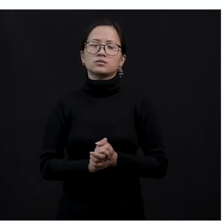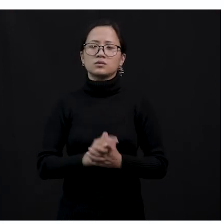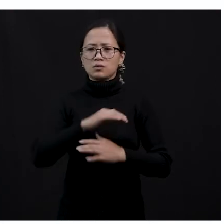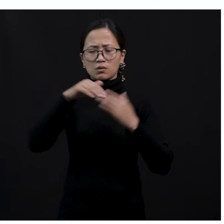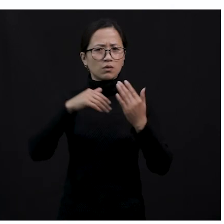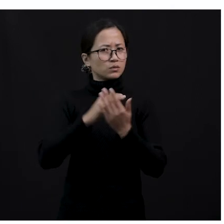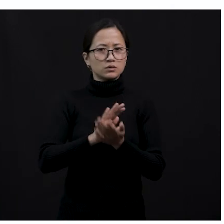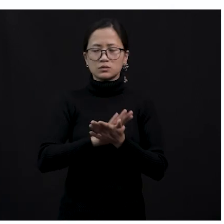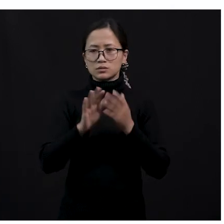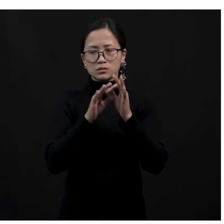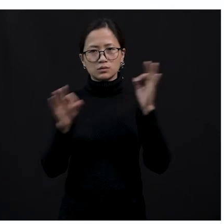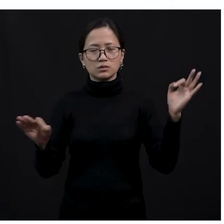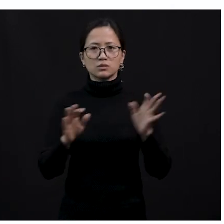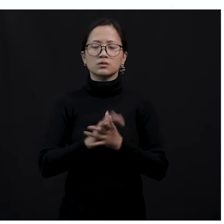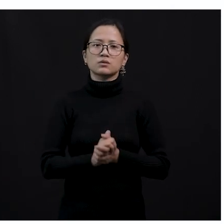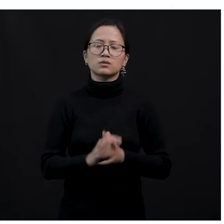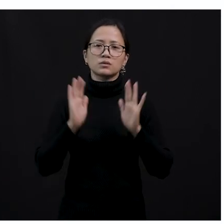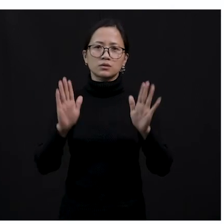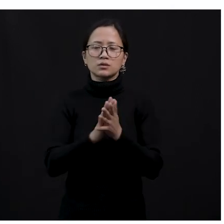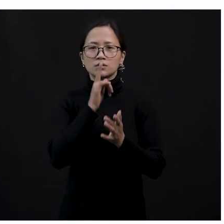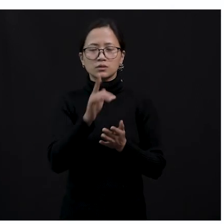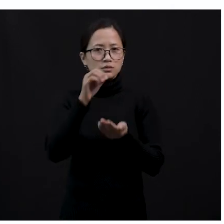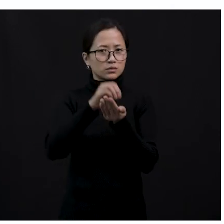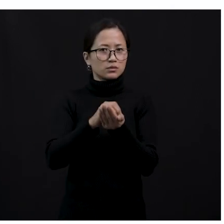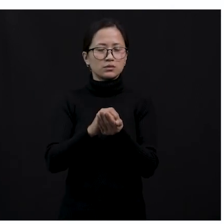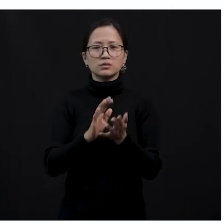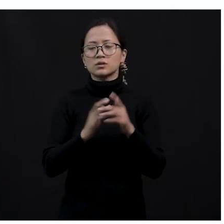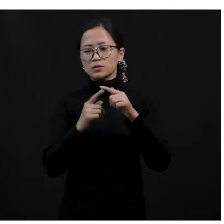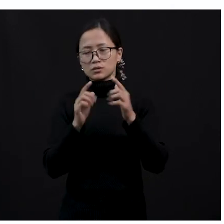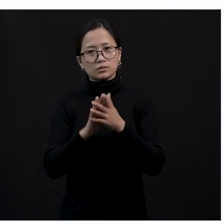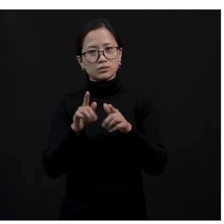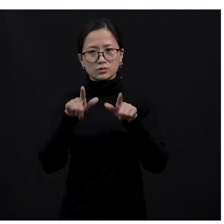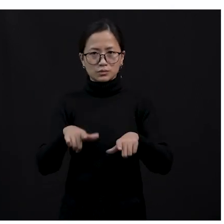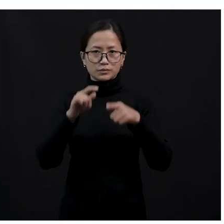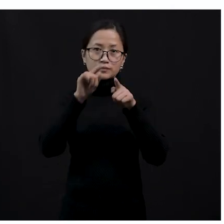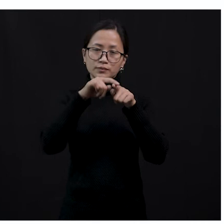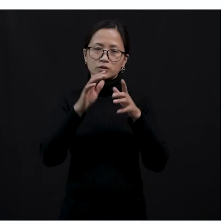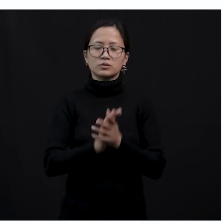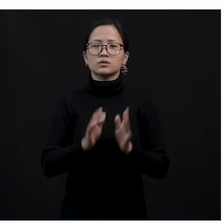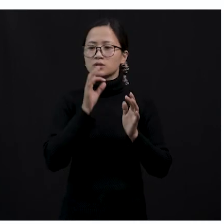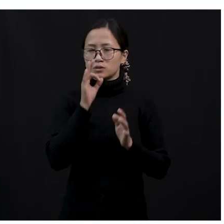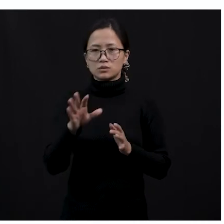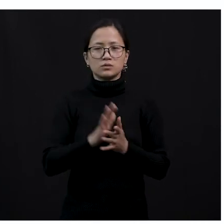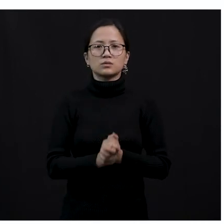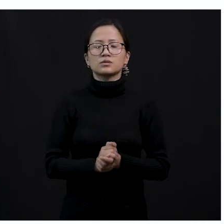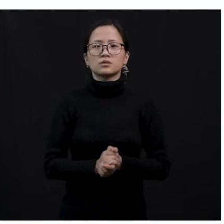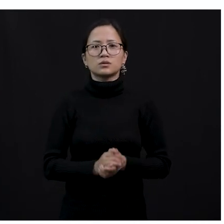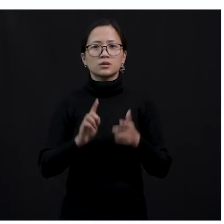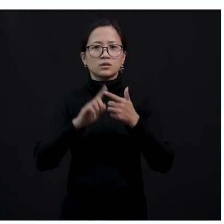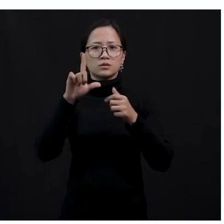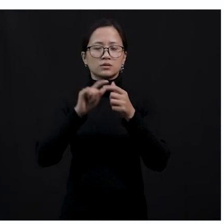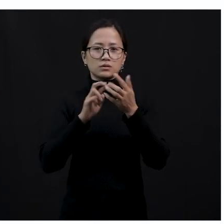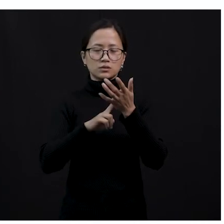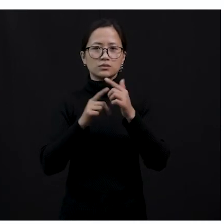So the whole story is, this story has really kept us on our toes, and because of the fact that it has this